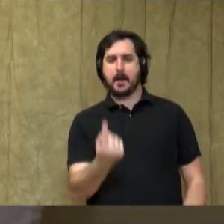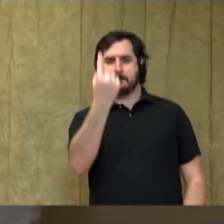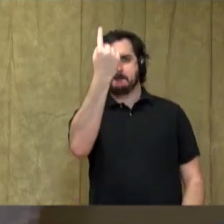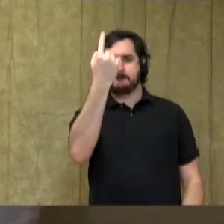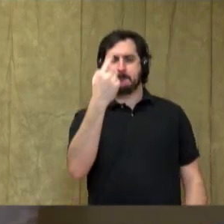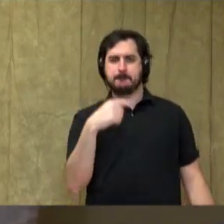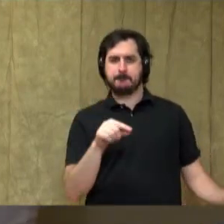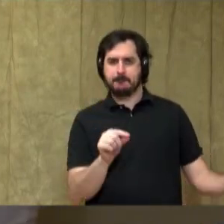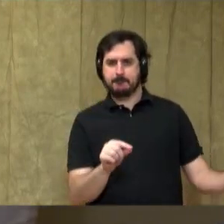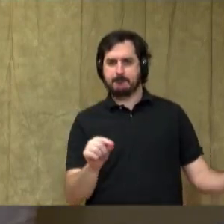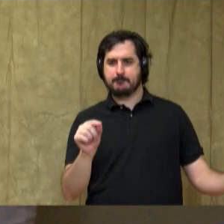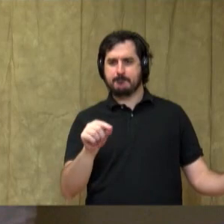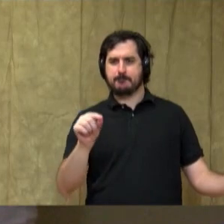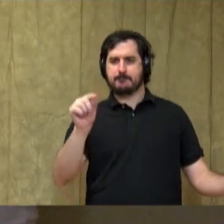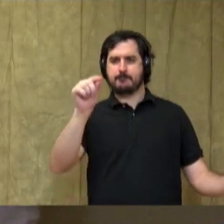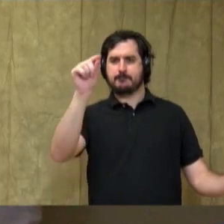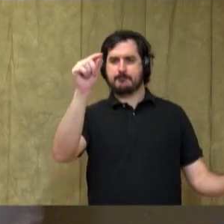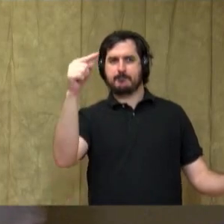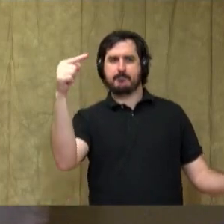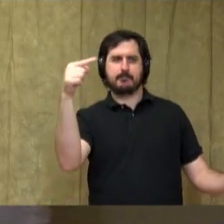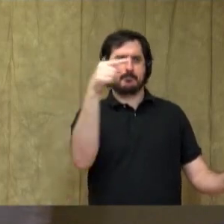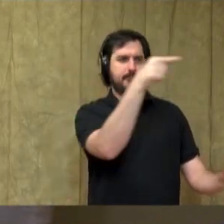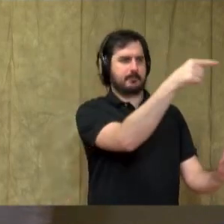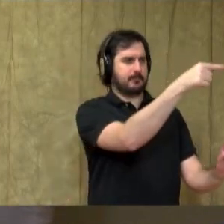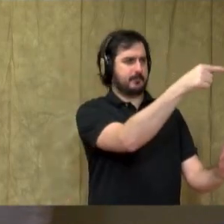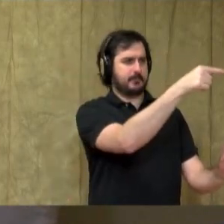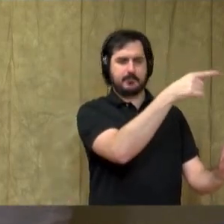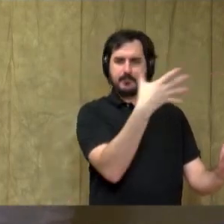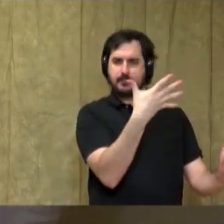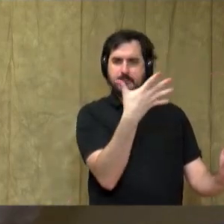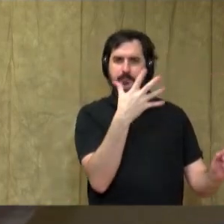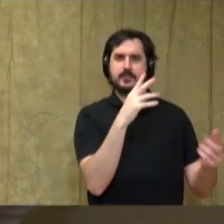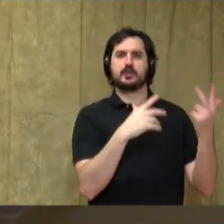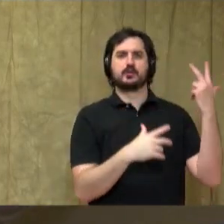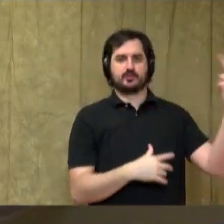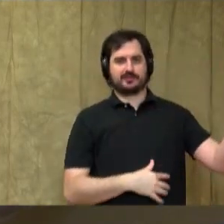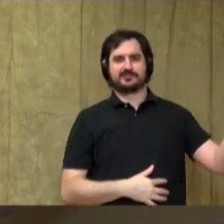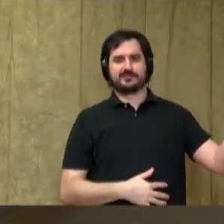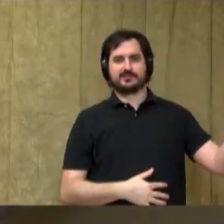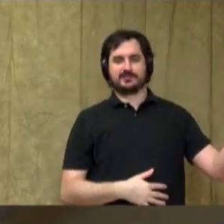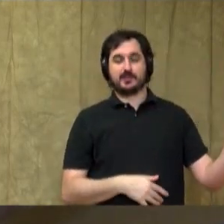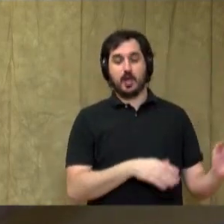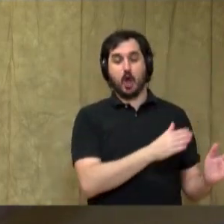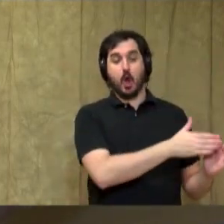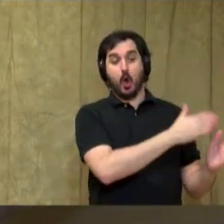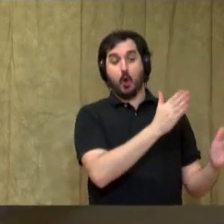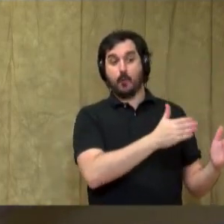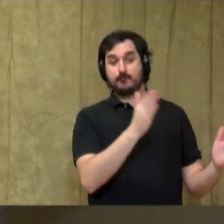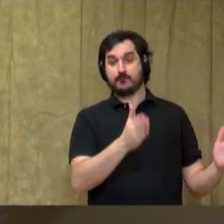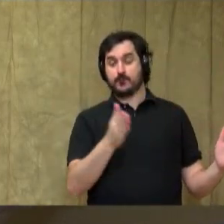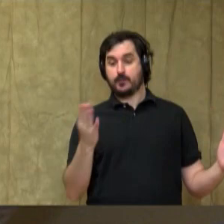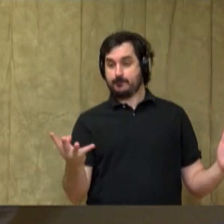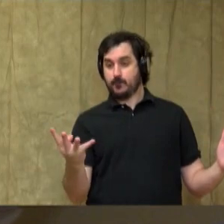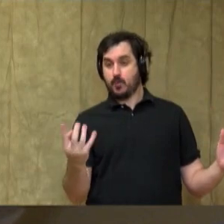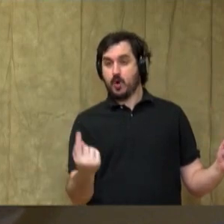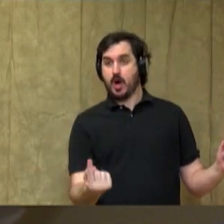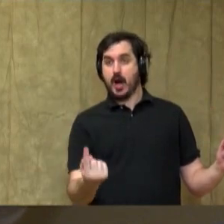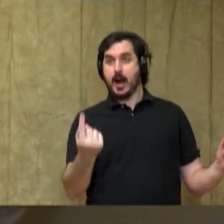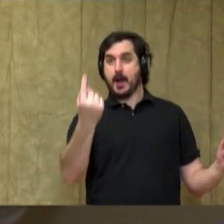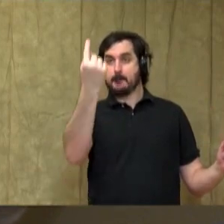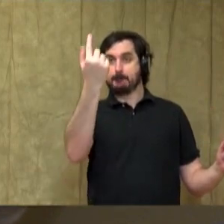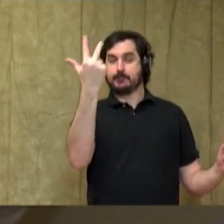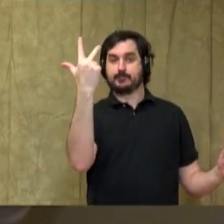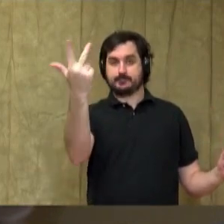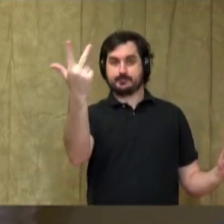What coordinate is that? Yeah, it's right there at 3. So over 4, up